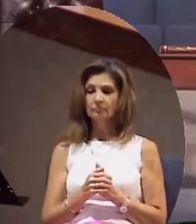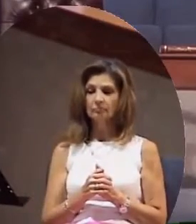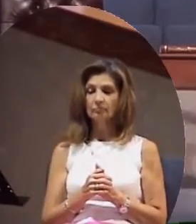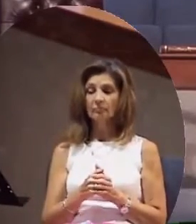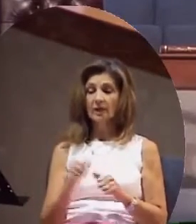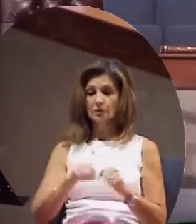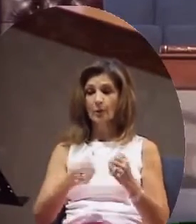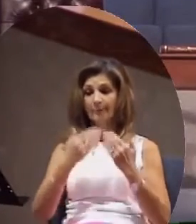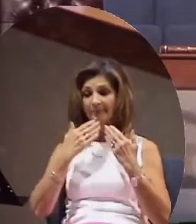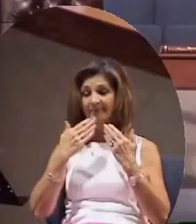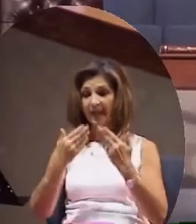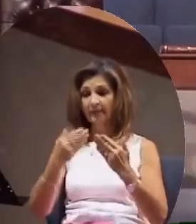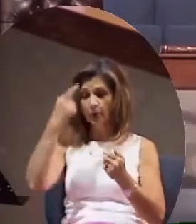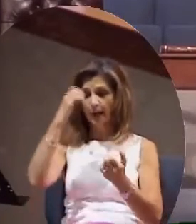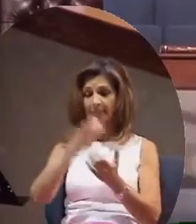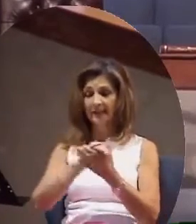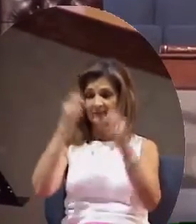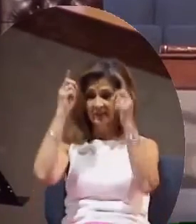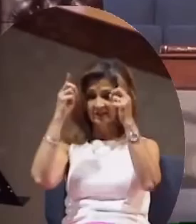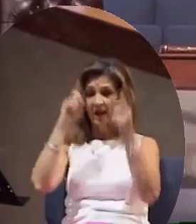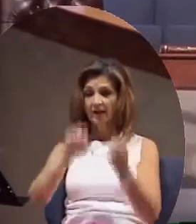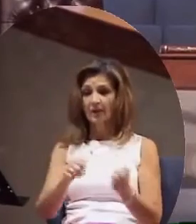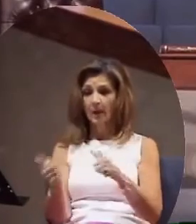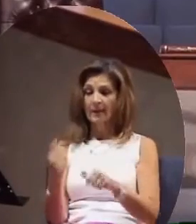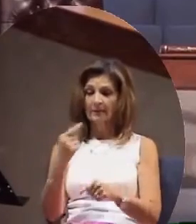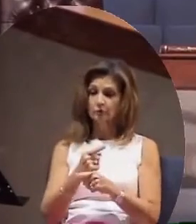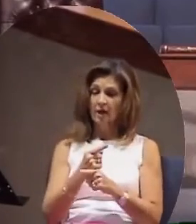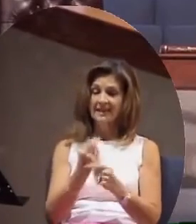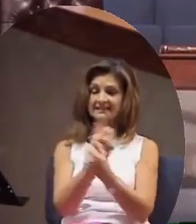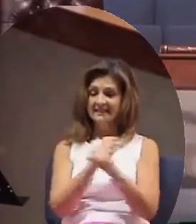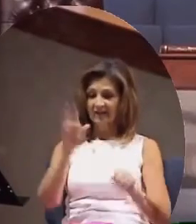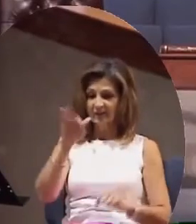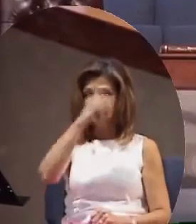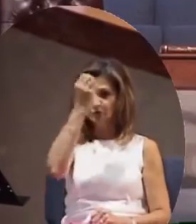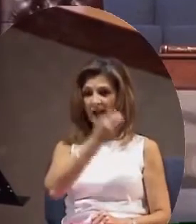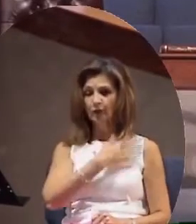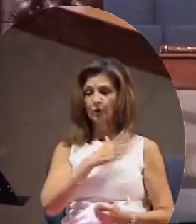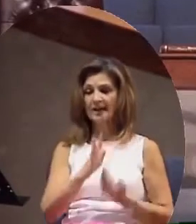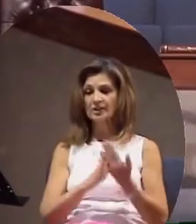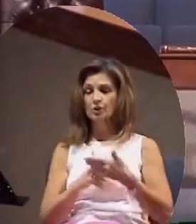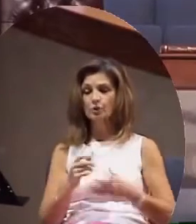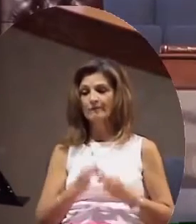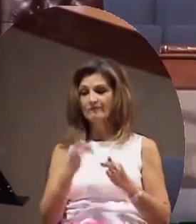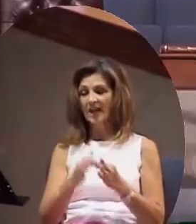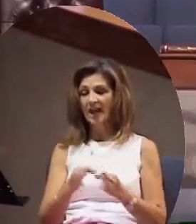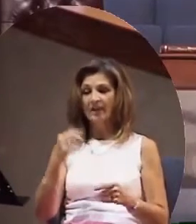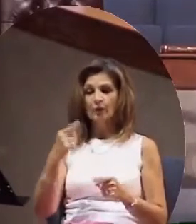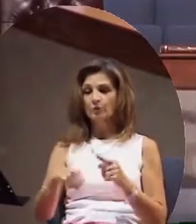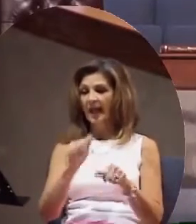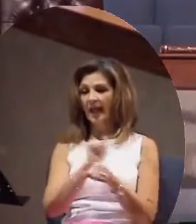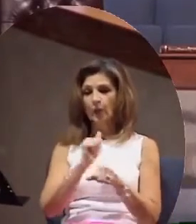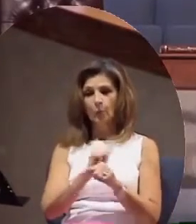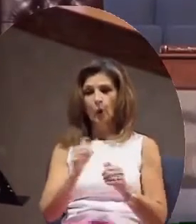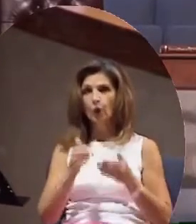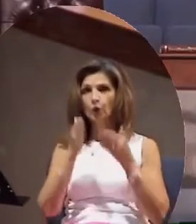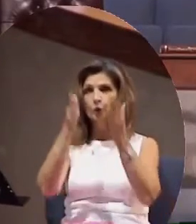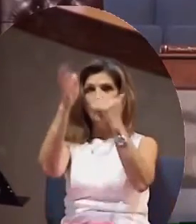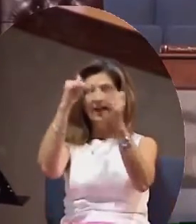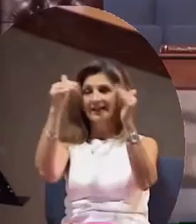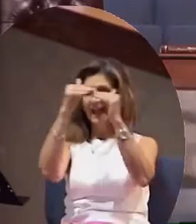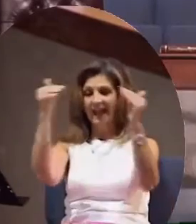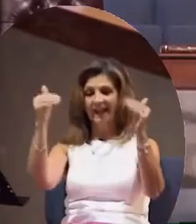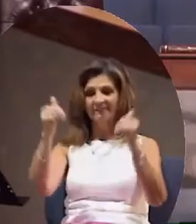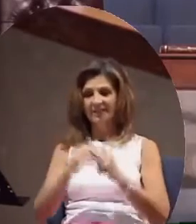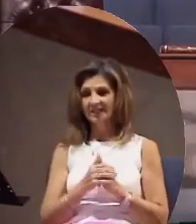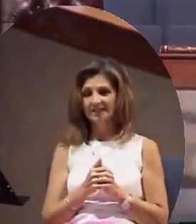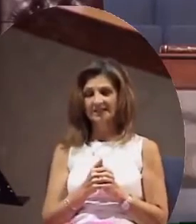I'm thankful. I believe the doctrine is right. Salvation by grace through faith is not, you can't work your way. Jesus not going anywhere